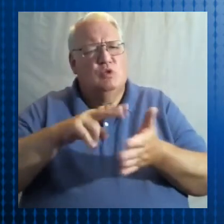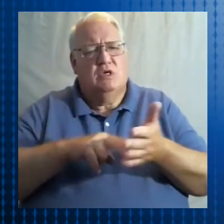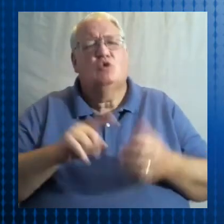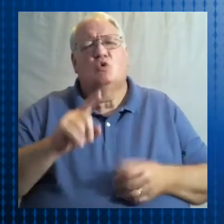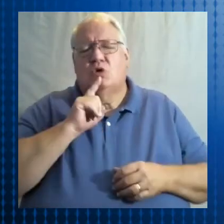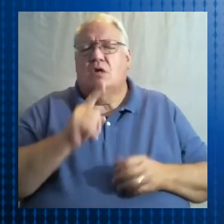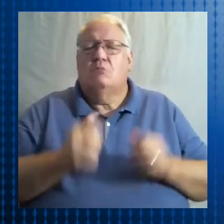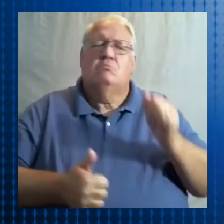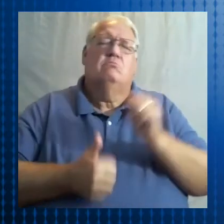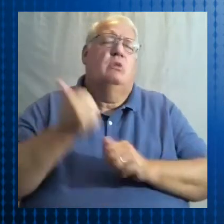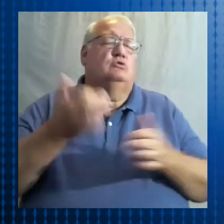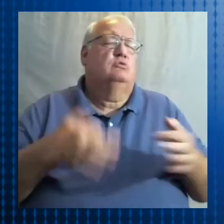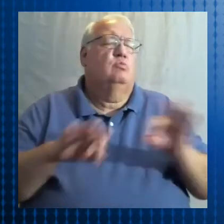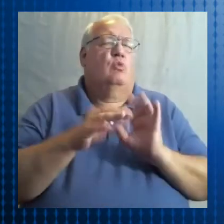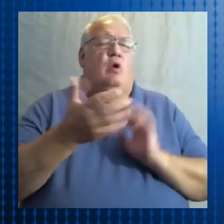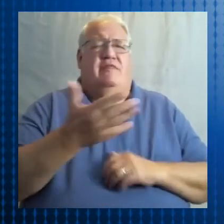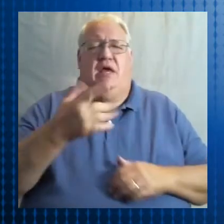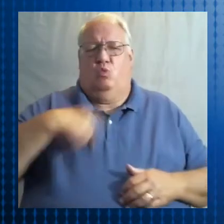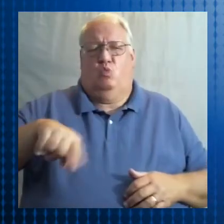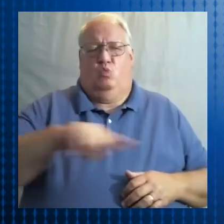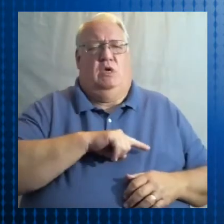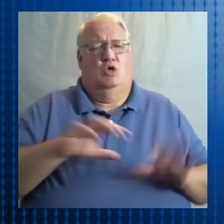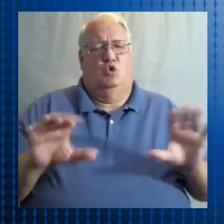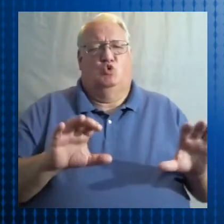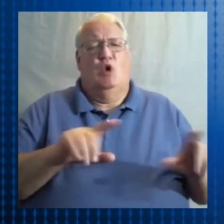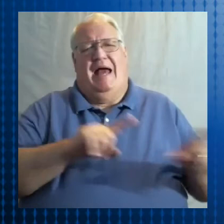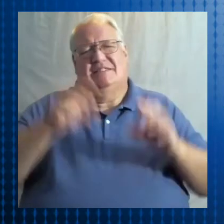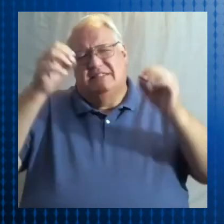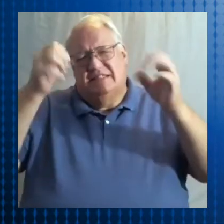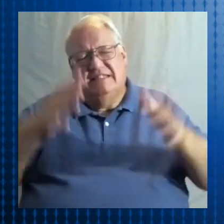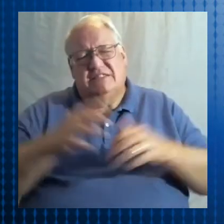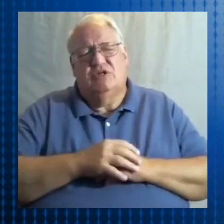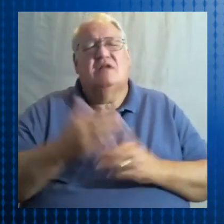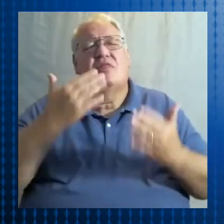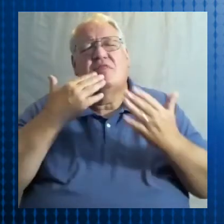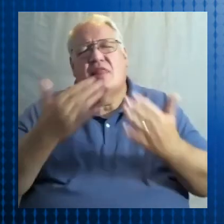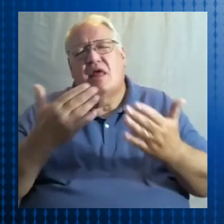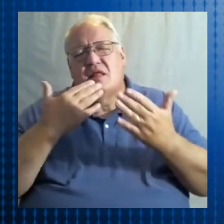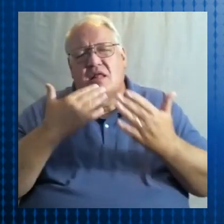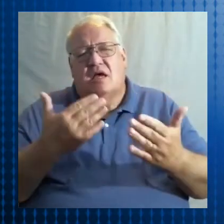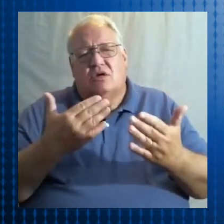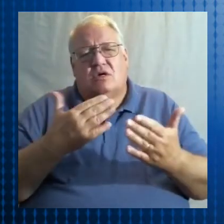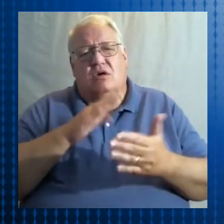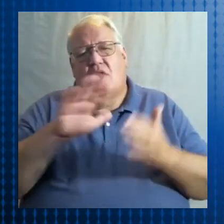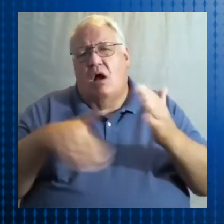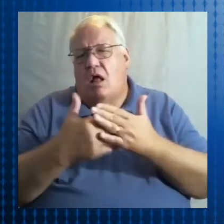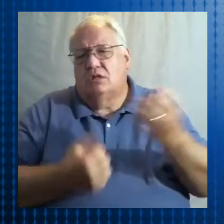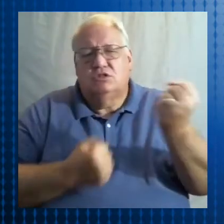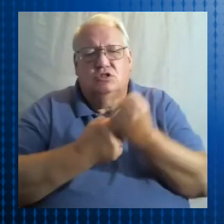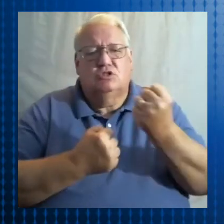the most important thing we can do as educators. So thank you again for all of the support